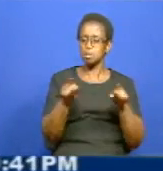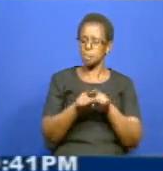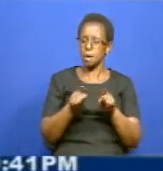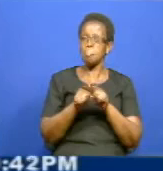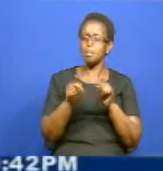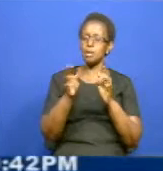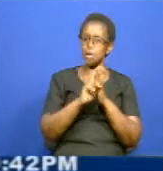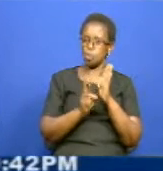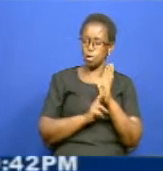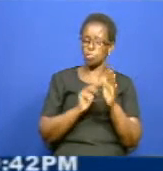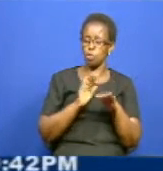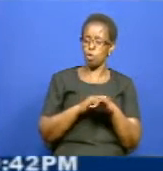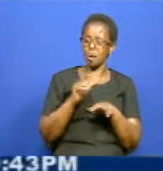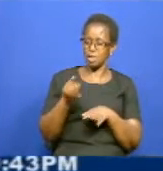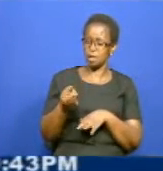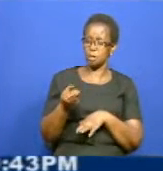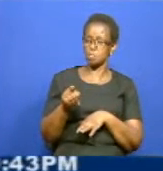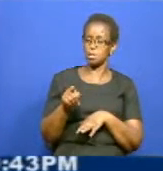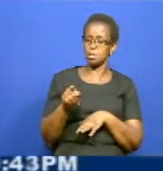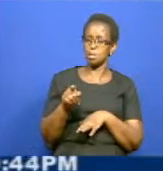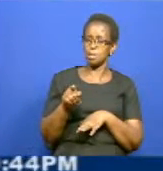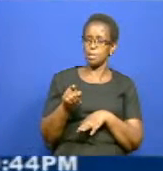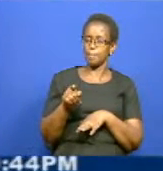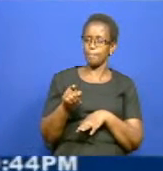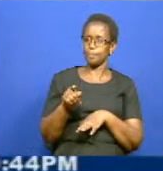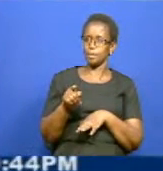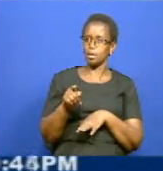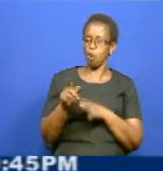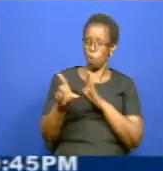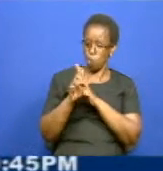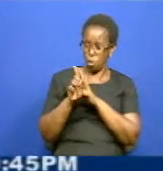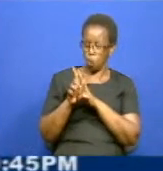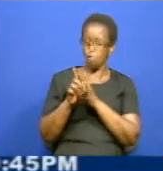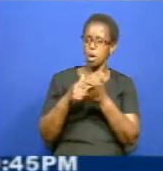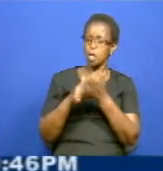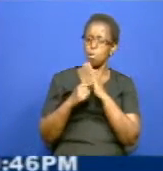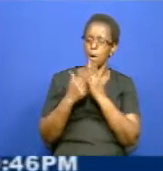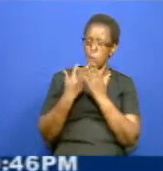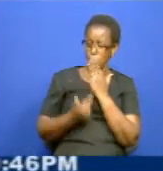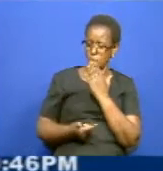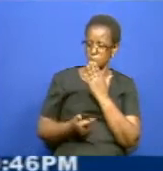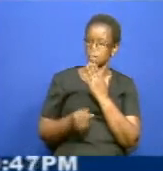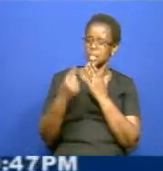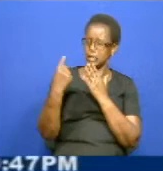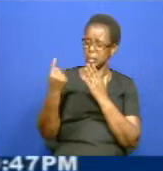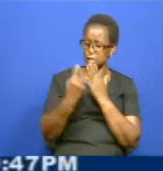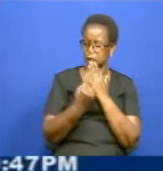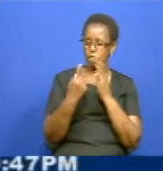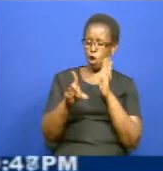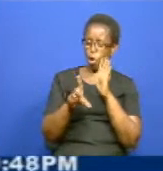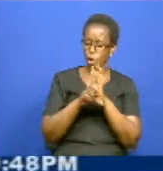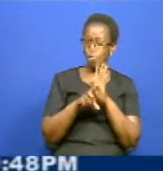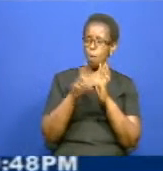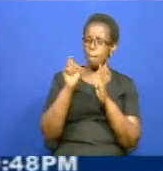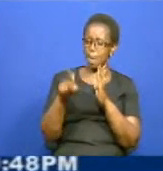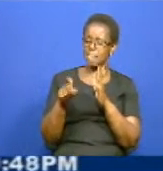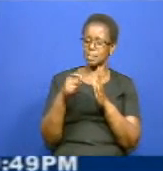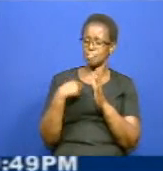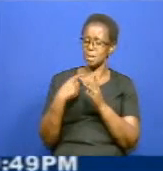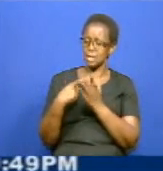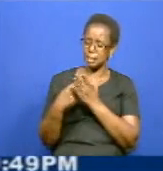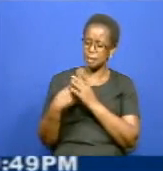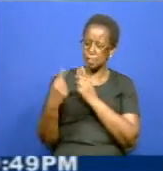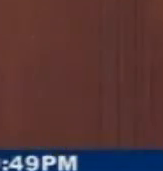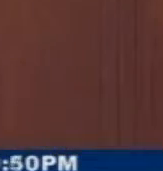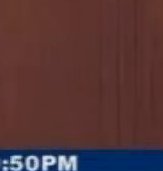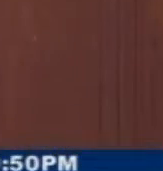on the statutory instruments require that each statutory instrument be considered on its